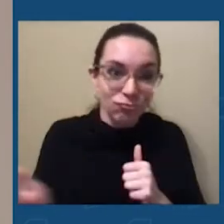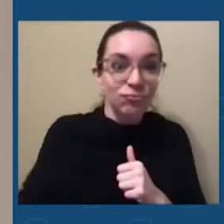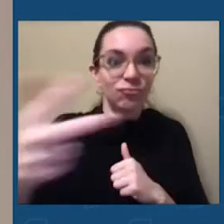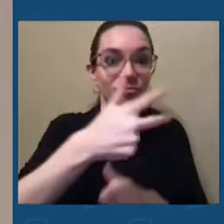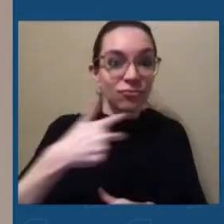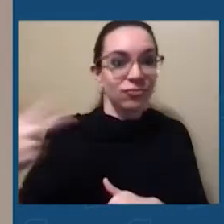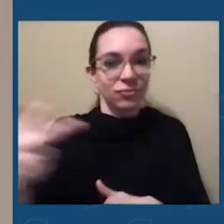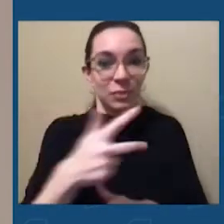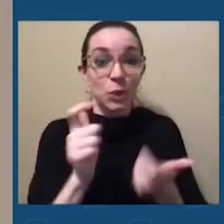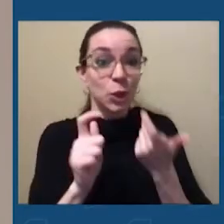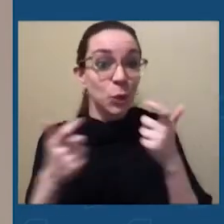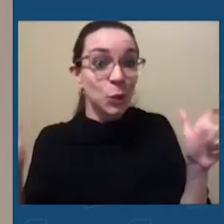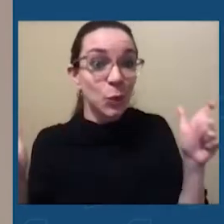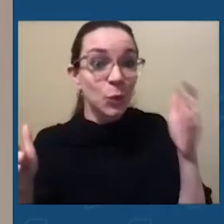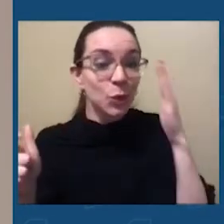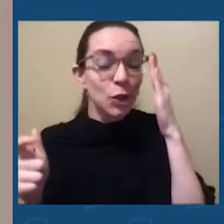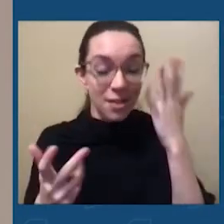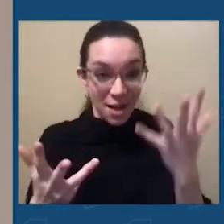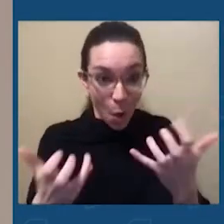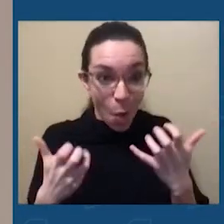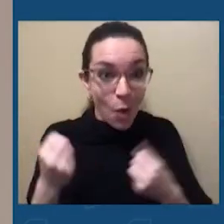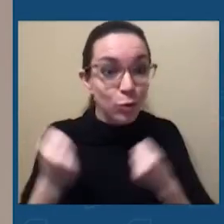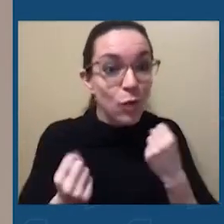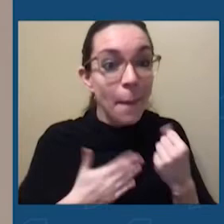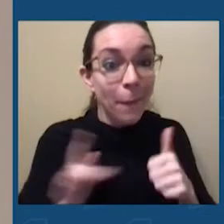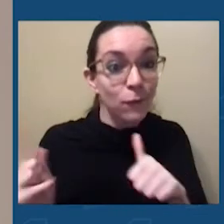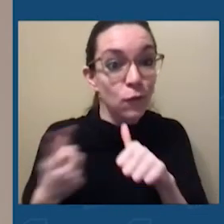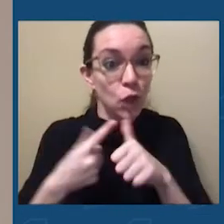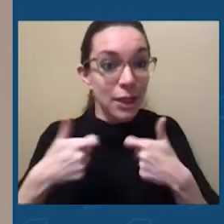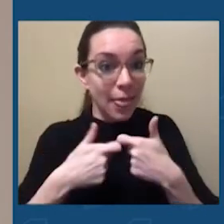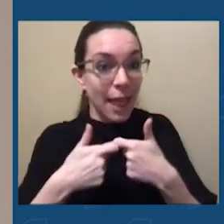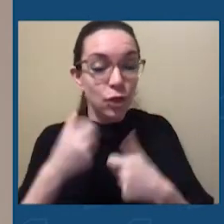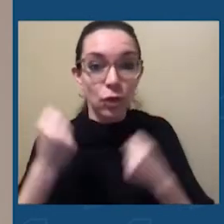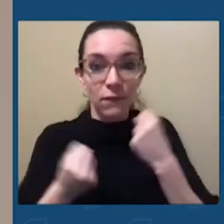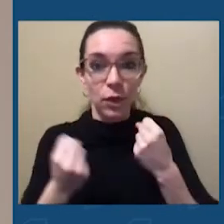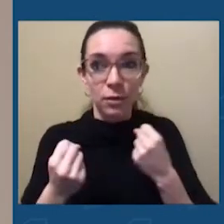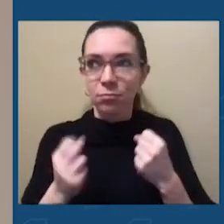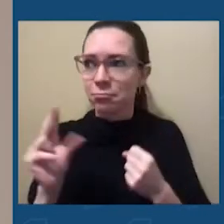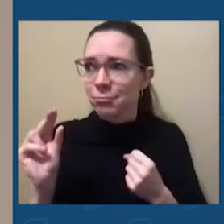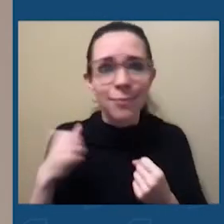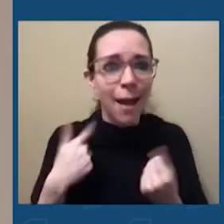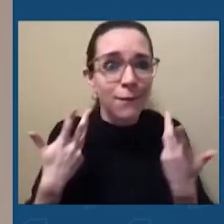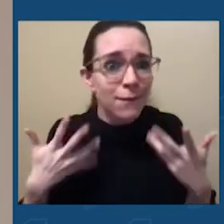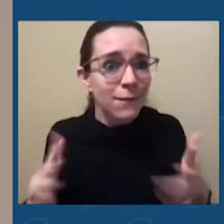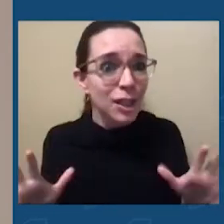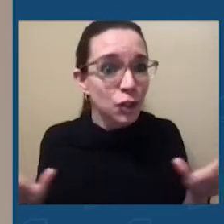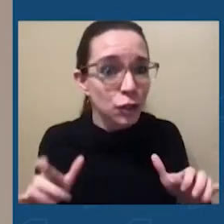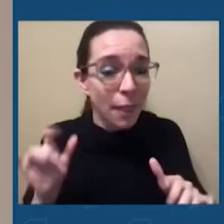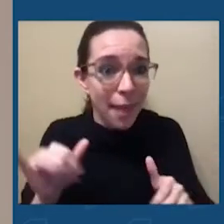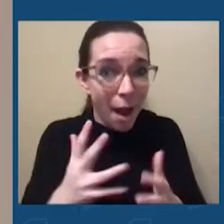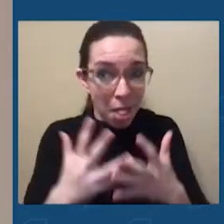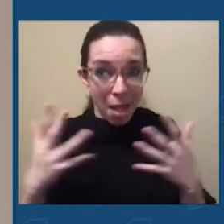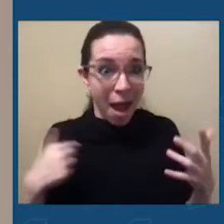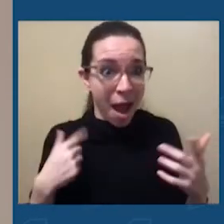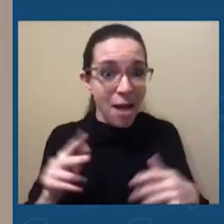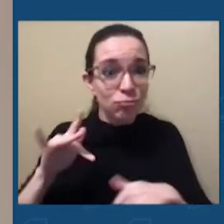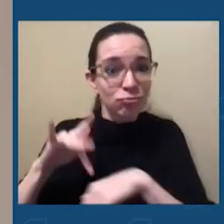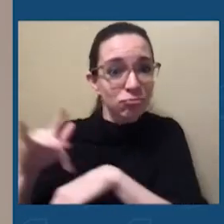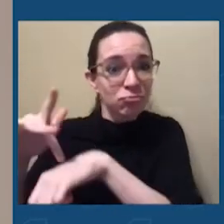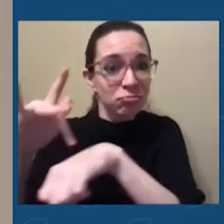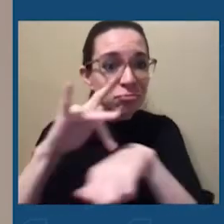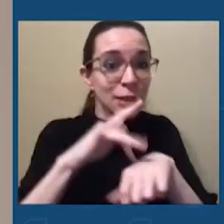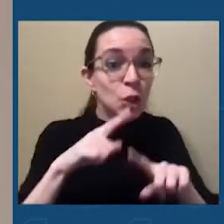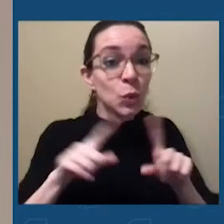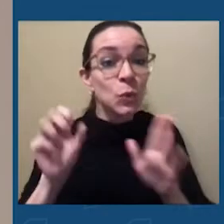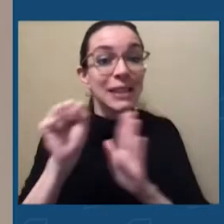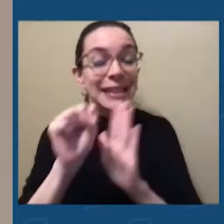want to know if I want to drive my first electric vehicle. It's like, no, I've done this a lot. My job, we go around the state, was to be the person who taught